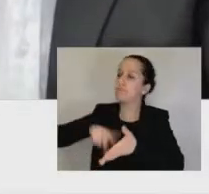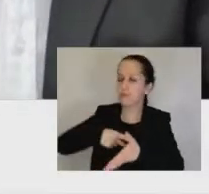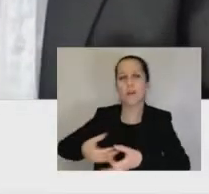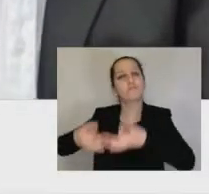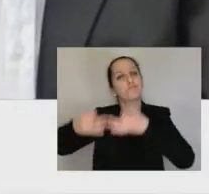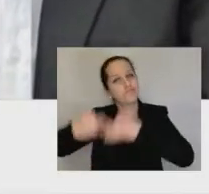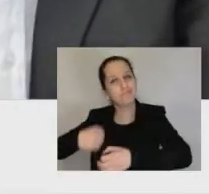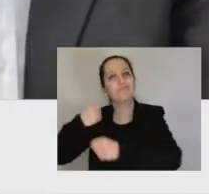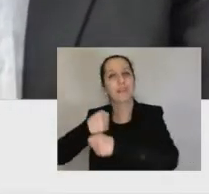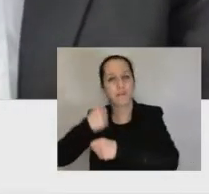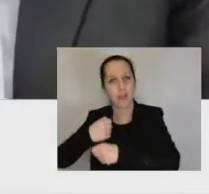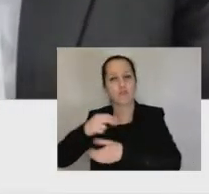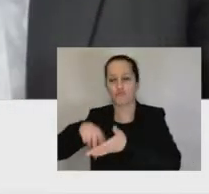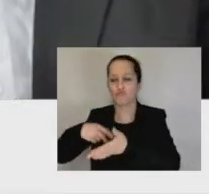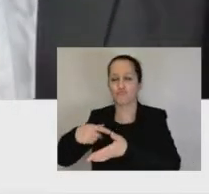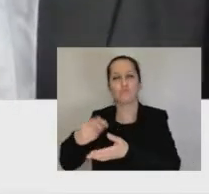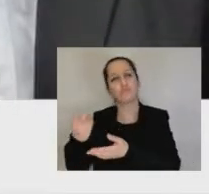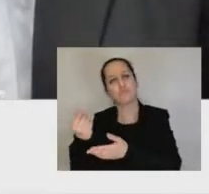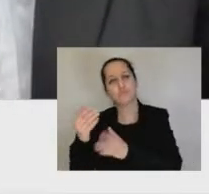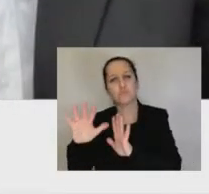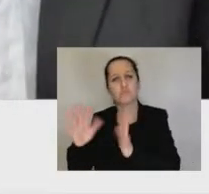individuals in the formal market